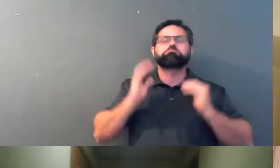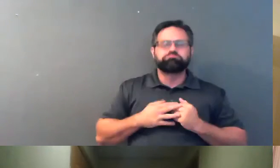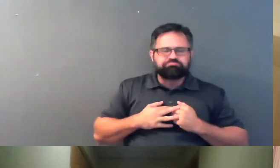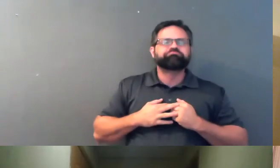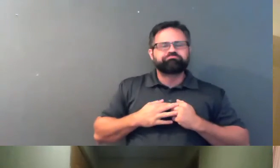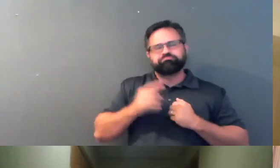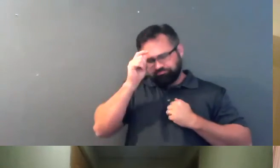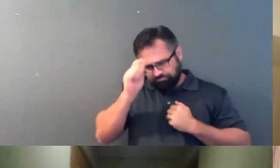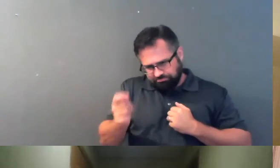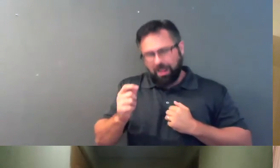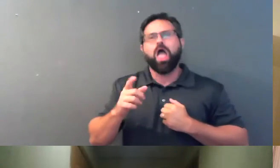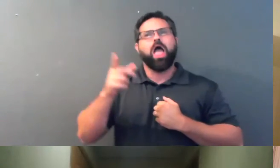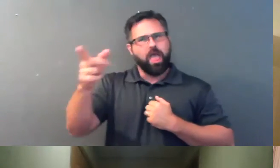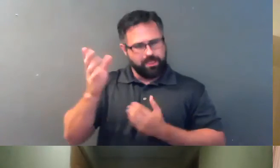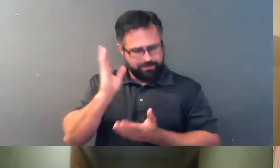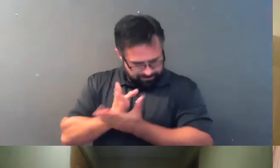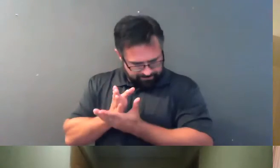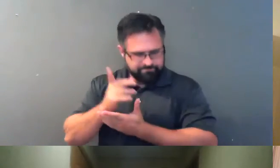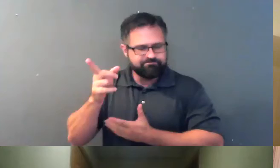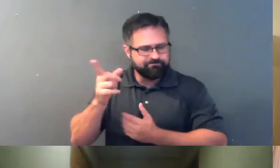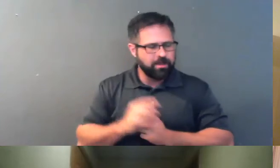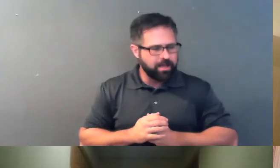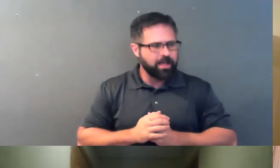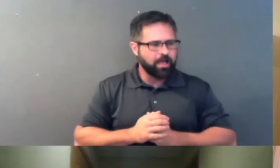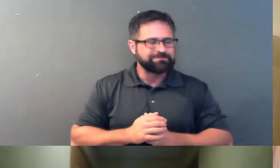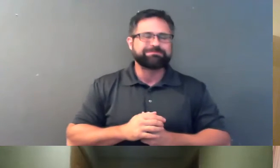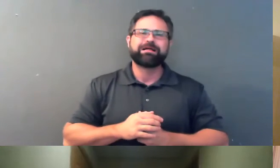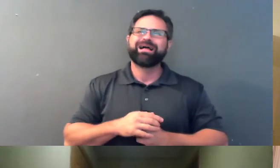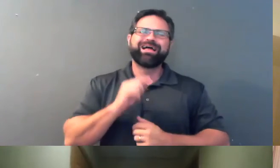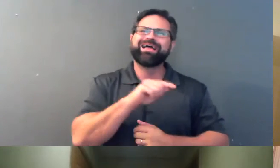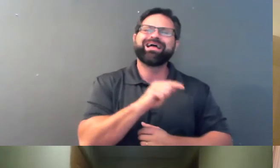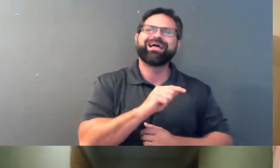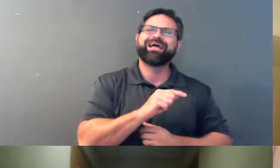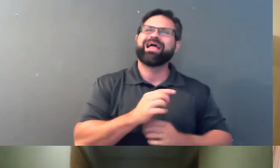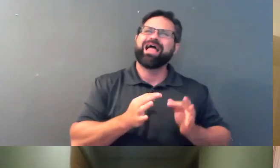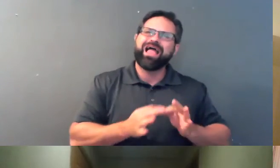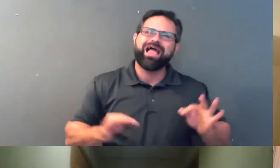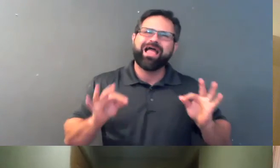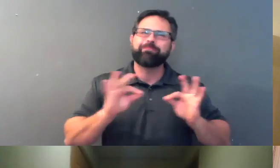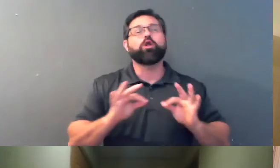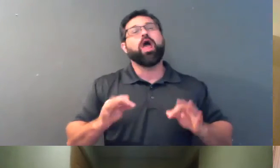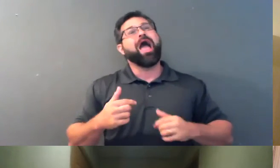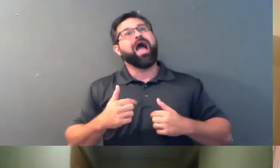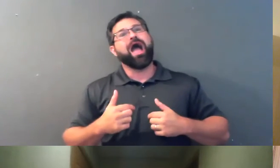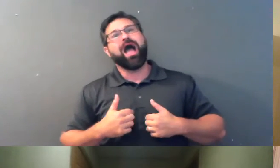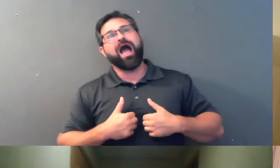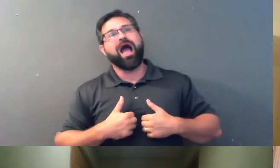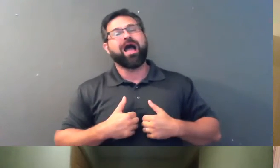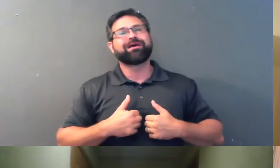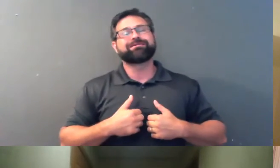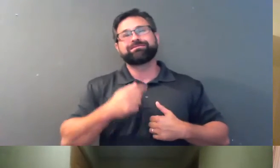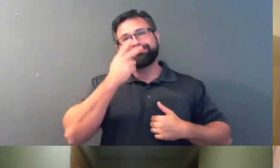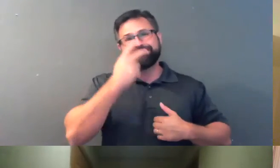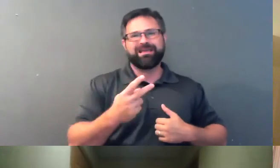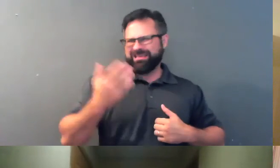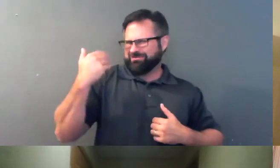incredibly important, and it's not, it cannot be captured in a glib label like the one that's been in the recent reports,